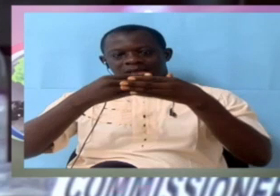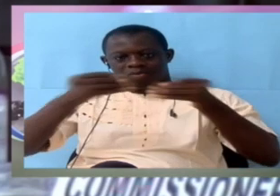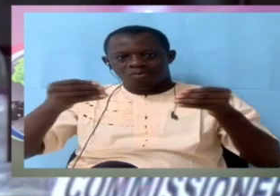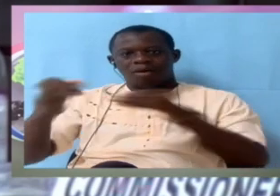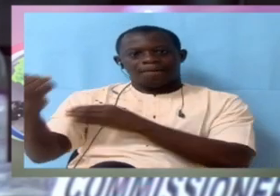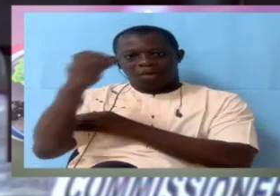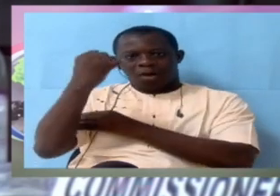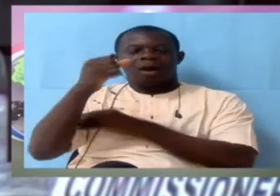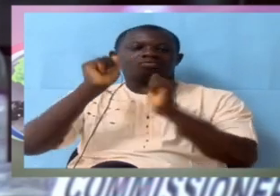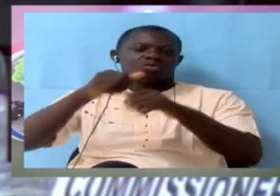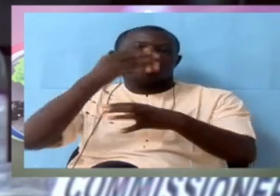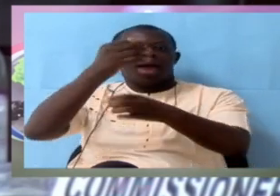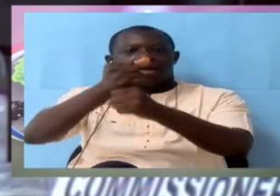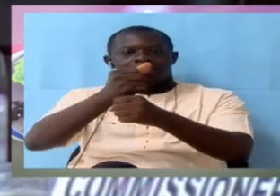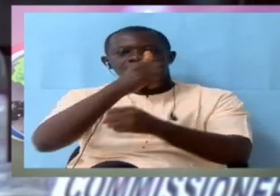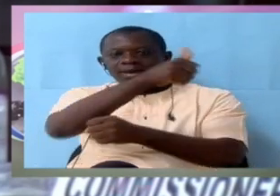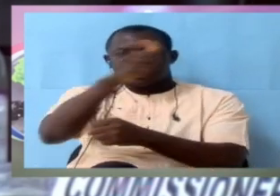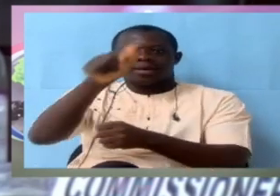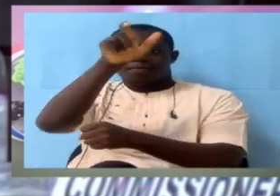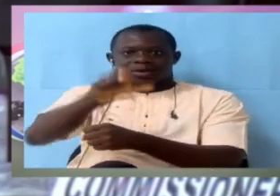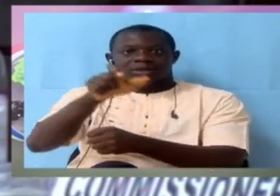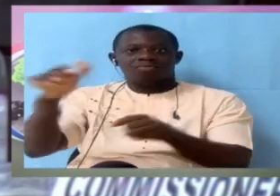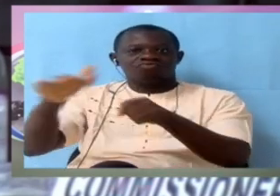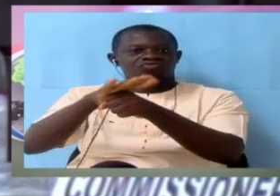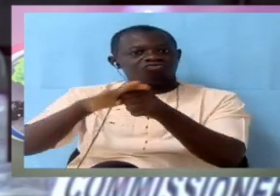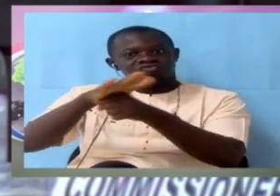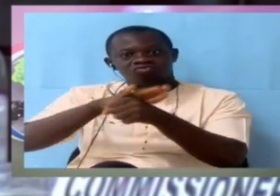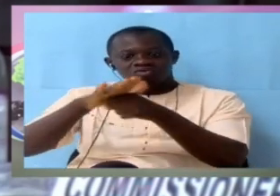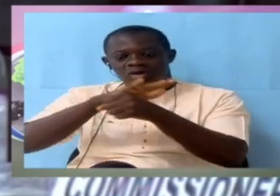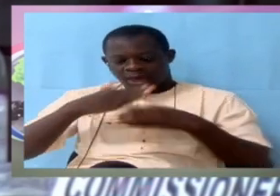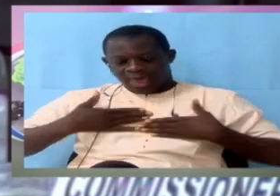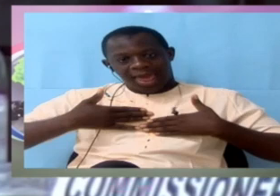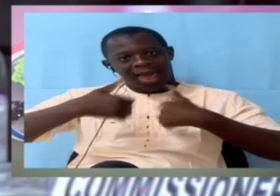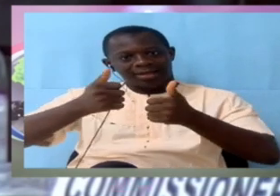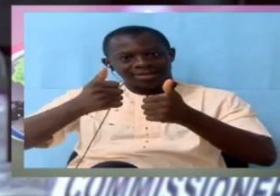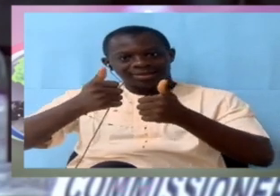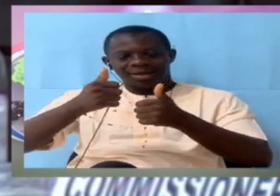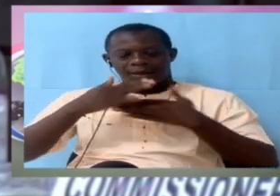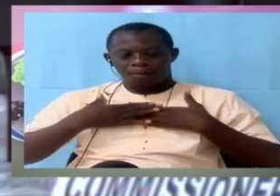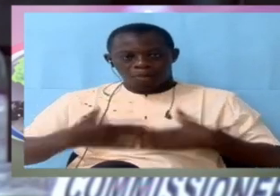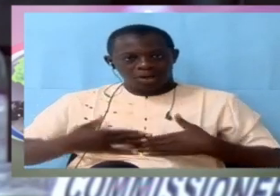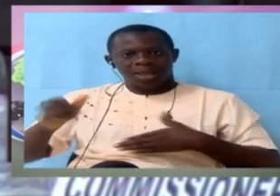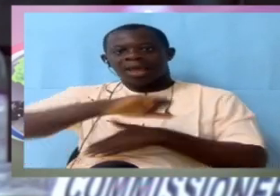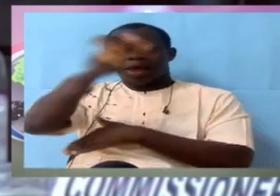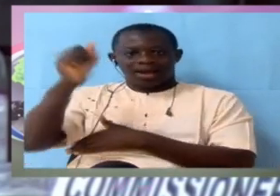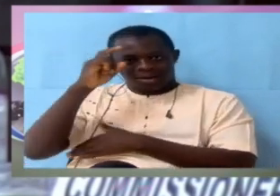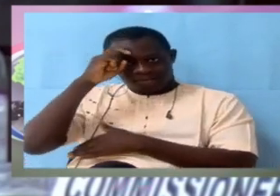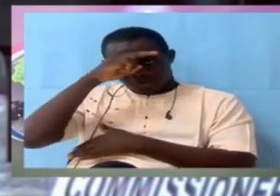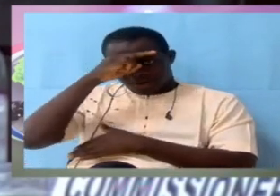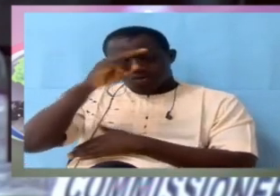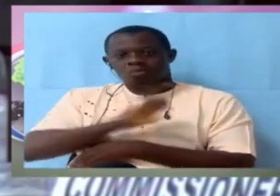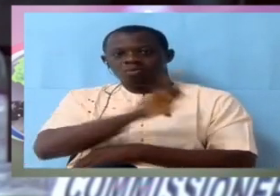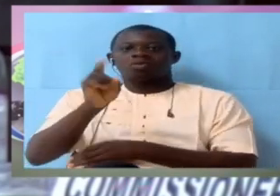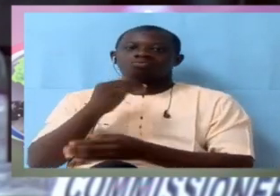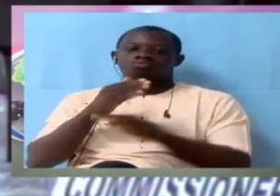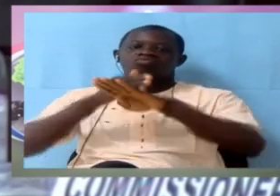and every one of them to full health of body, of mind. And we continue to pray that as we